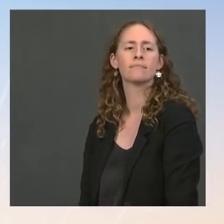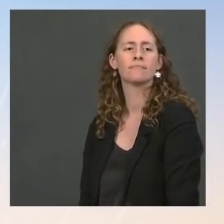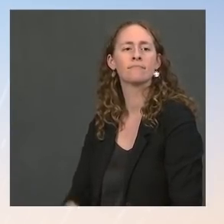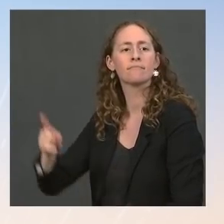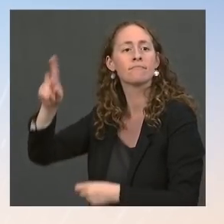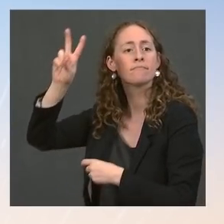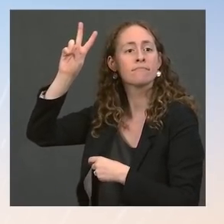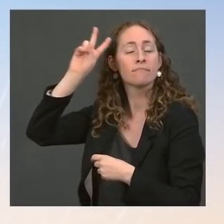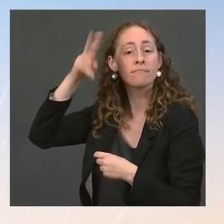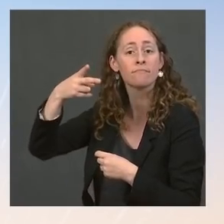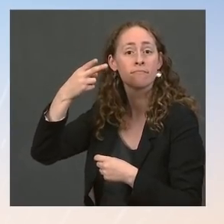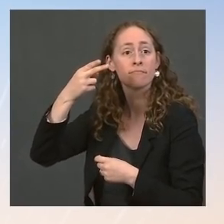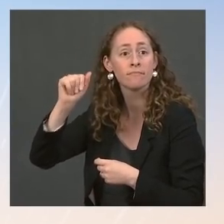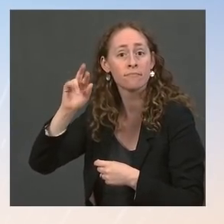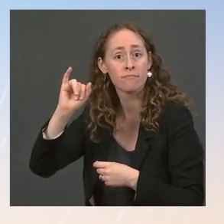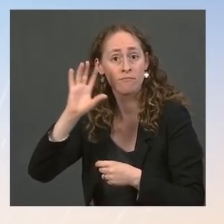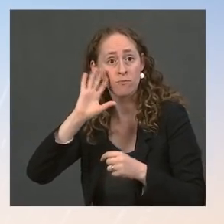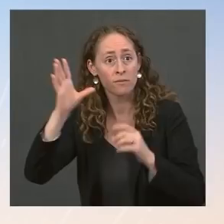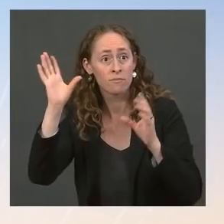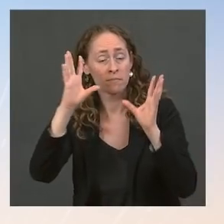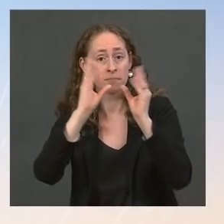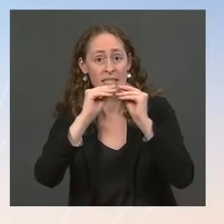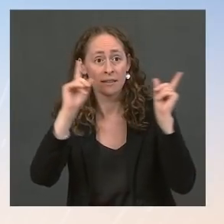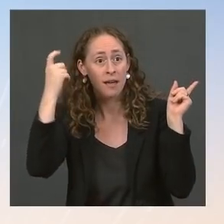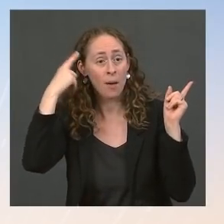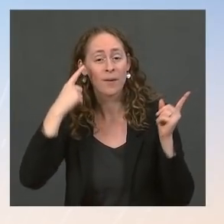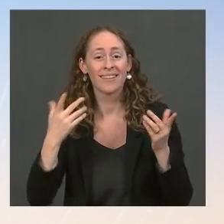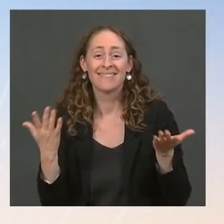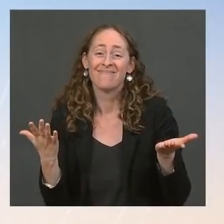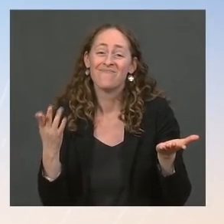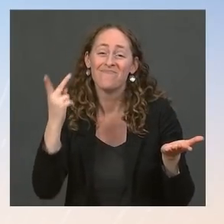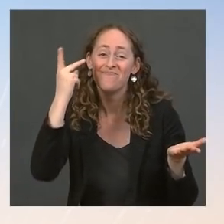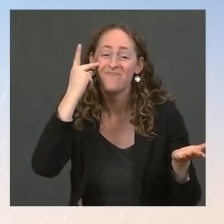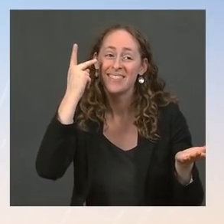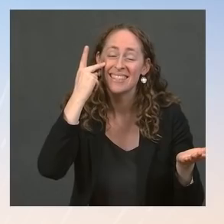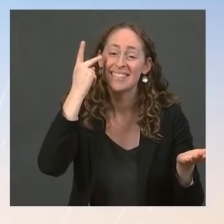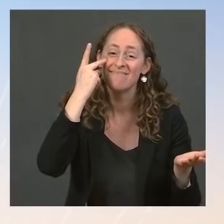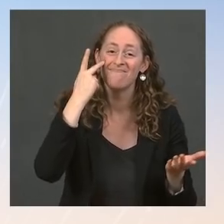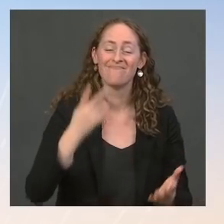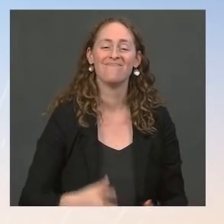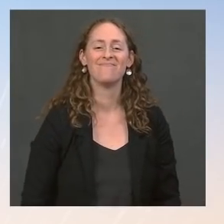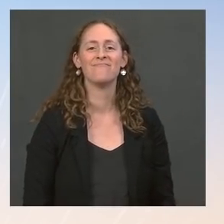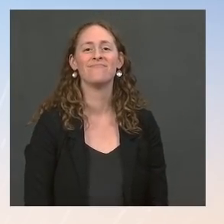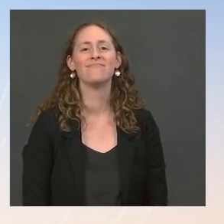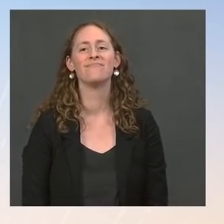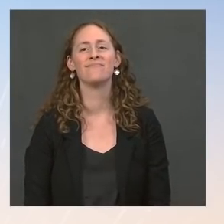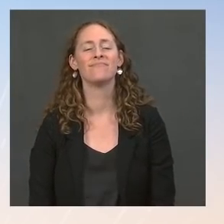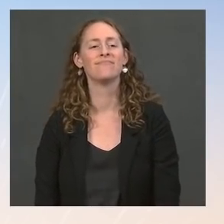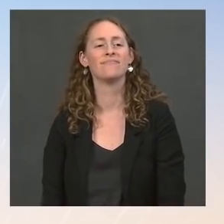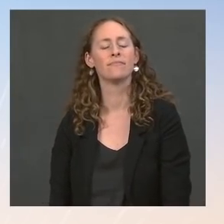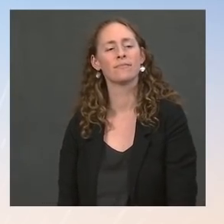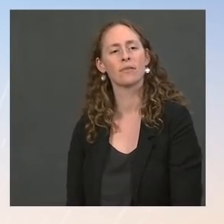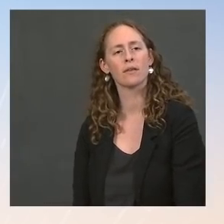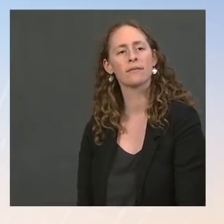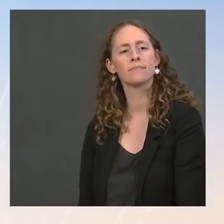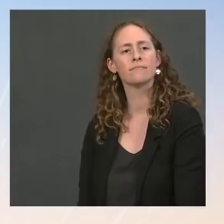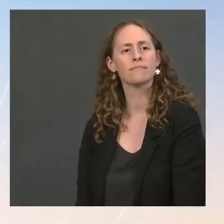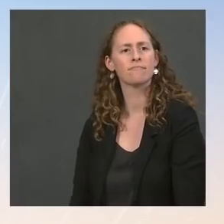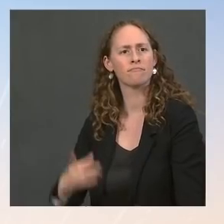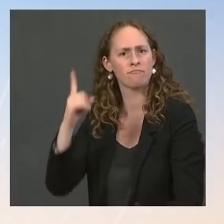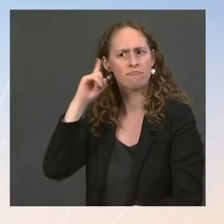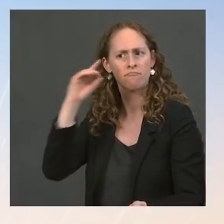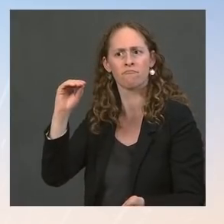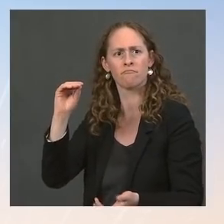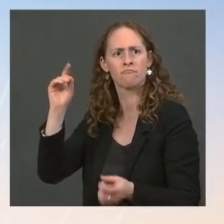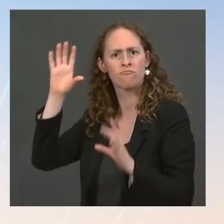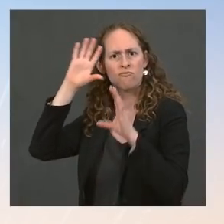person? We'll see. Day-by-day evaluation. Stay tuned. To Kelly's question, we haven't heard from the president since Monday. You said a few